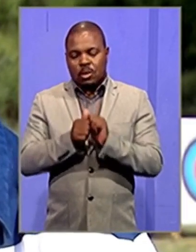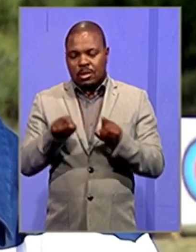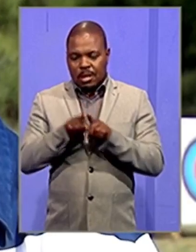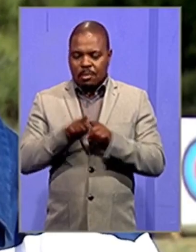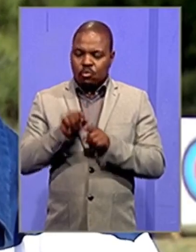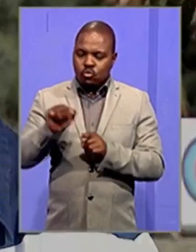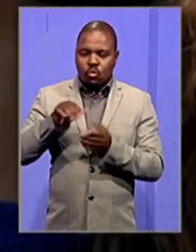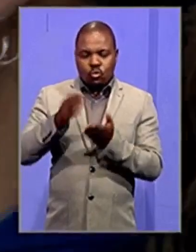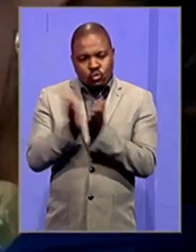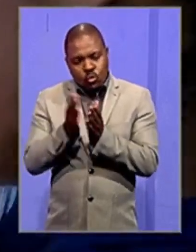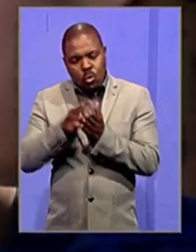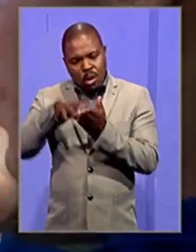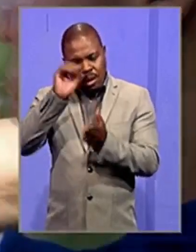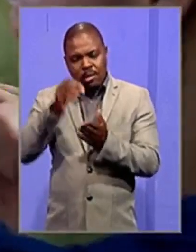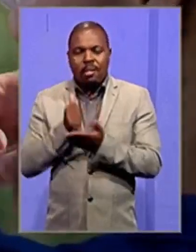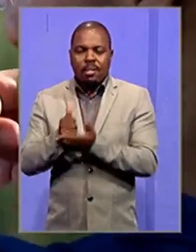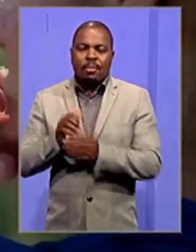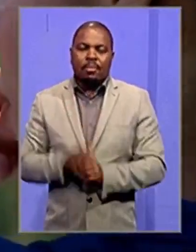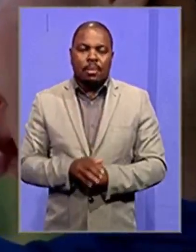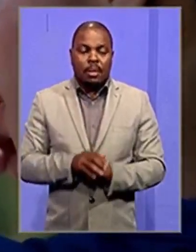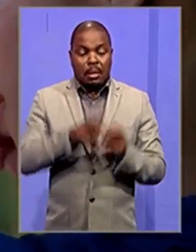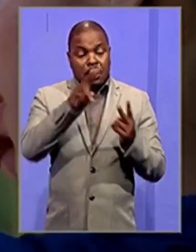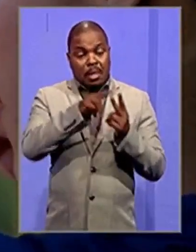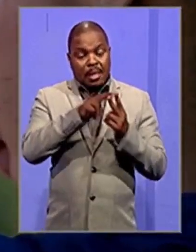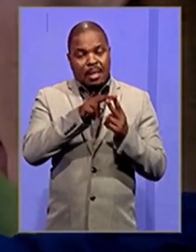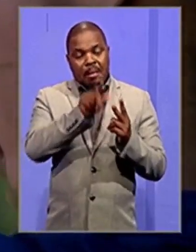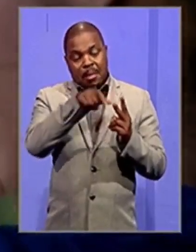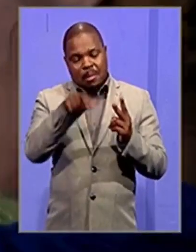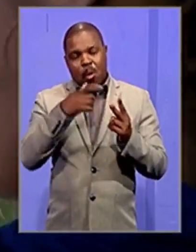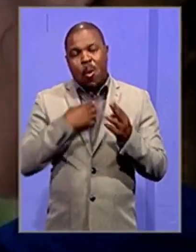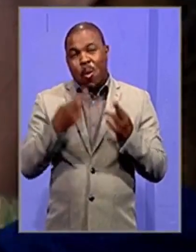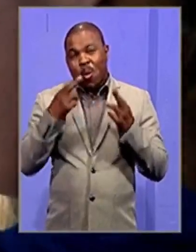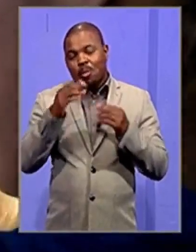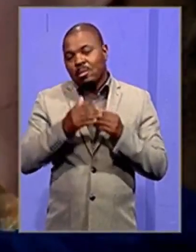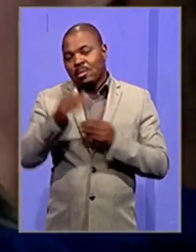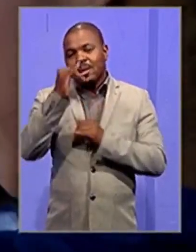and your learning. Dibapadi tsena tse pedi di tshepa hore di tla ipabola tlhodisanong e tlang ya matjhaba.